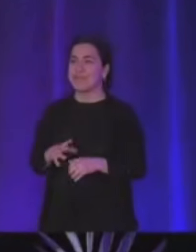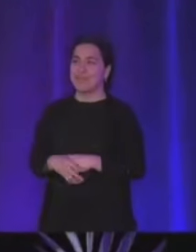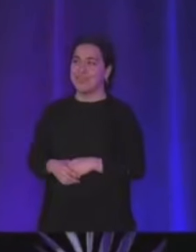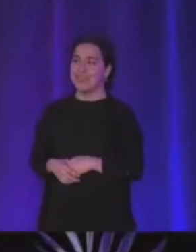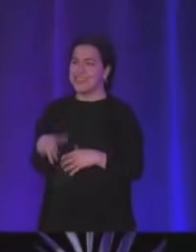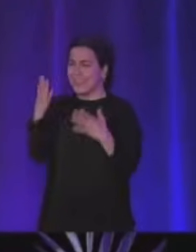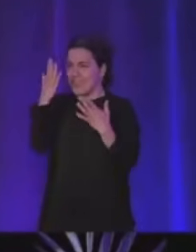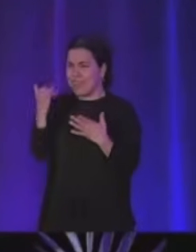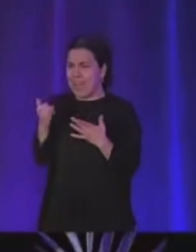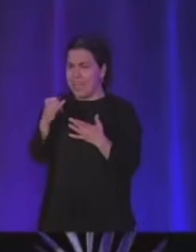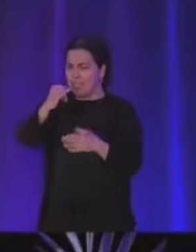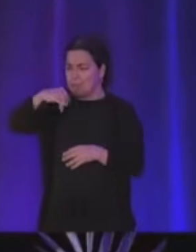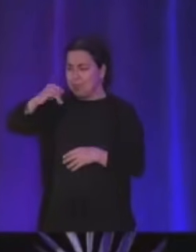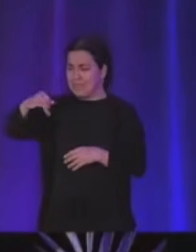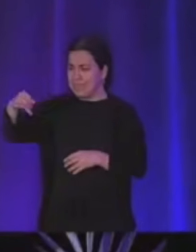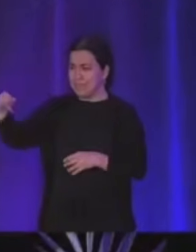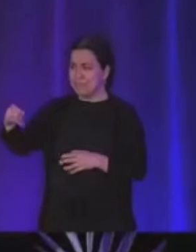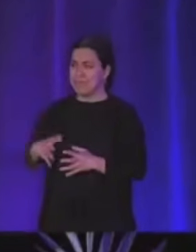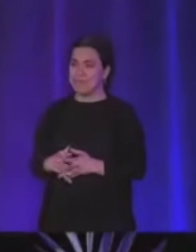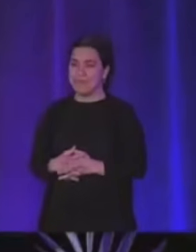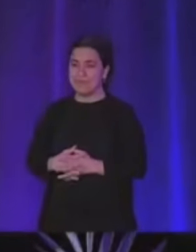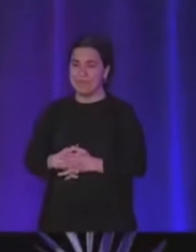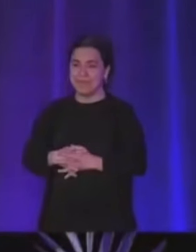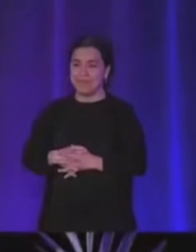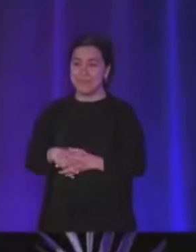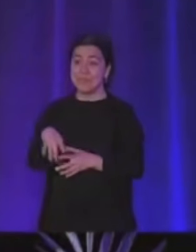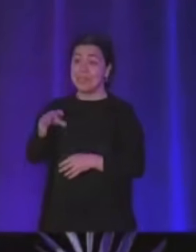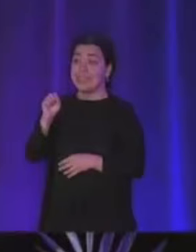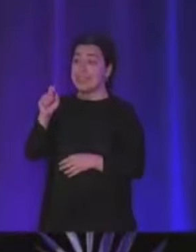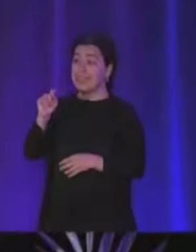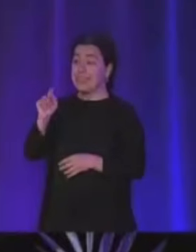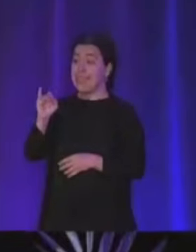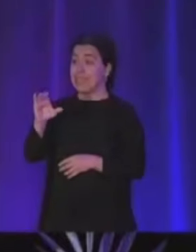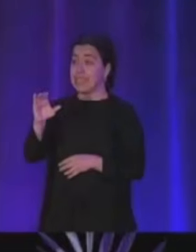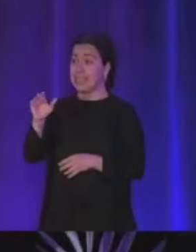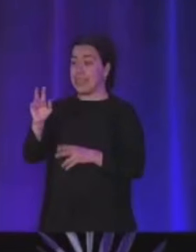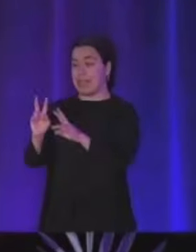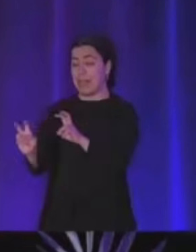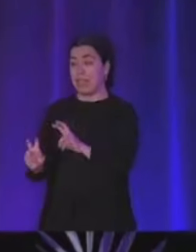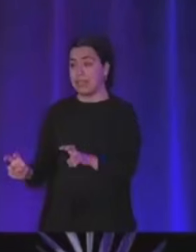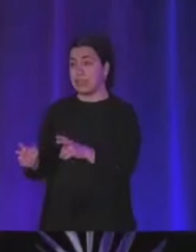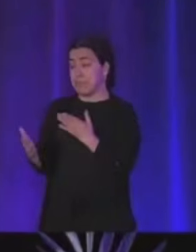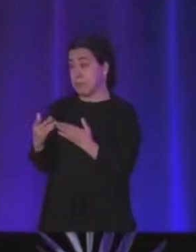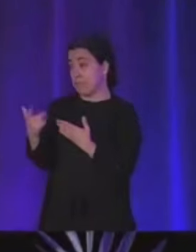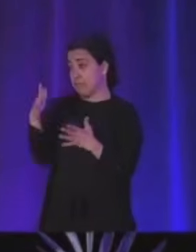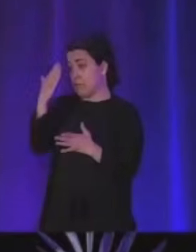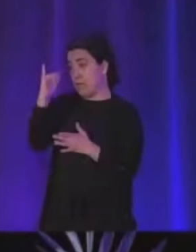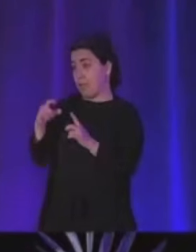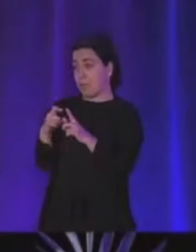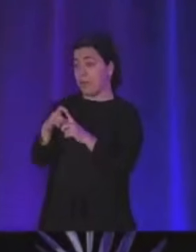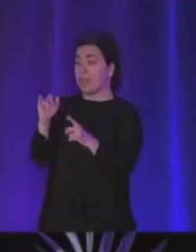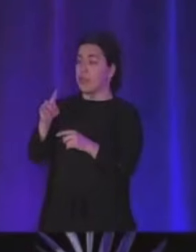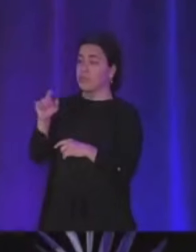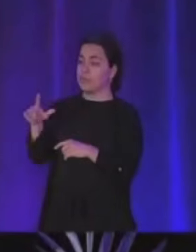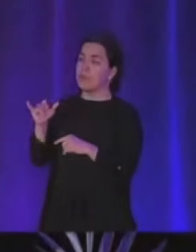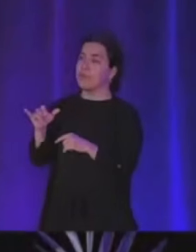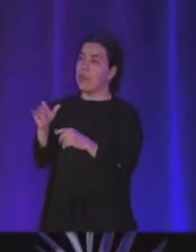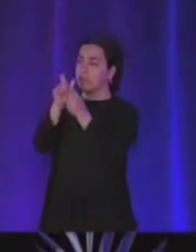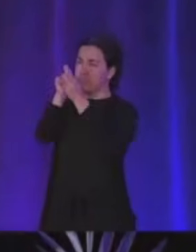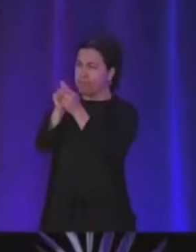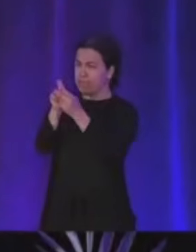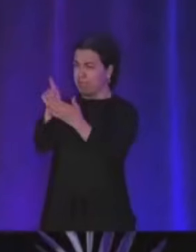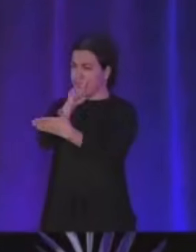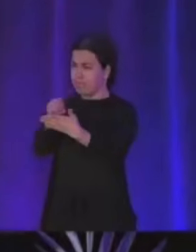Why so squiggly? Static analysis is this term I keep using. You might have heard it. It is tooling that scrutinizes your